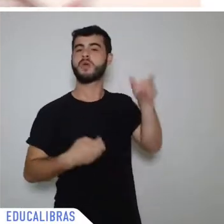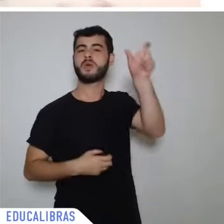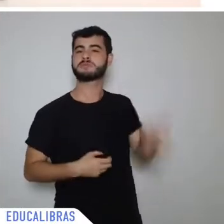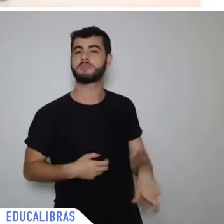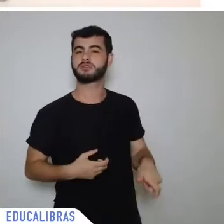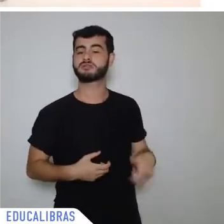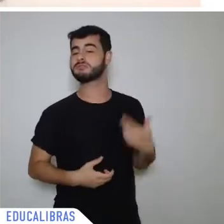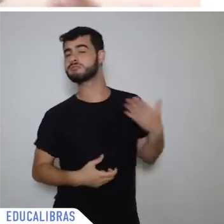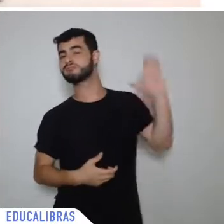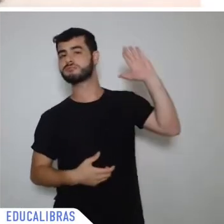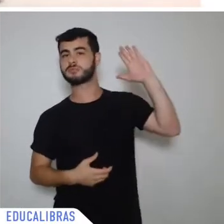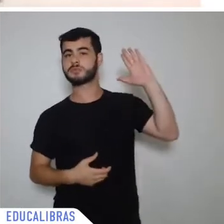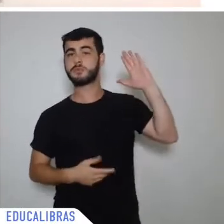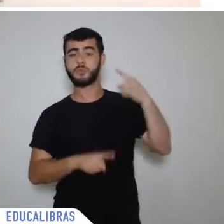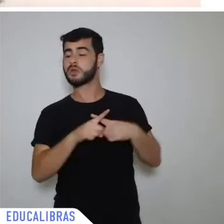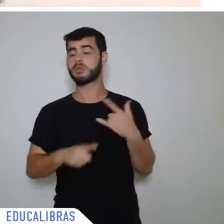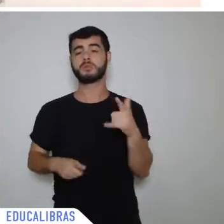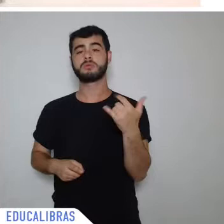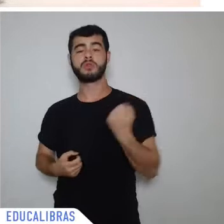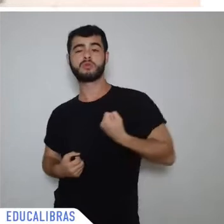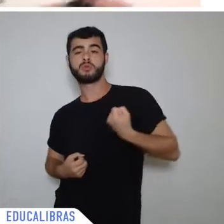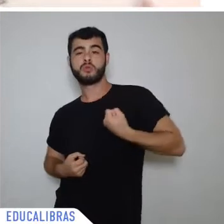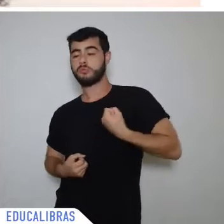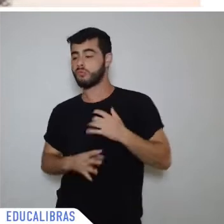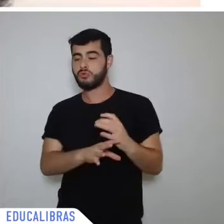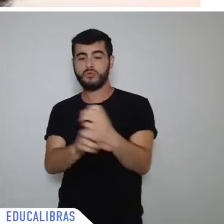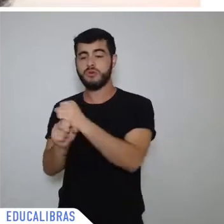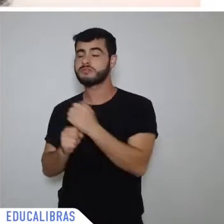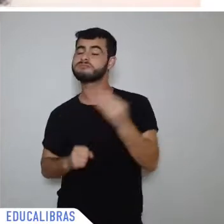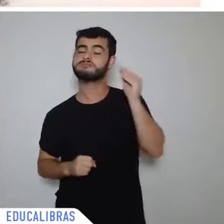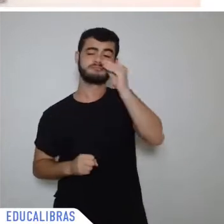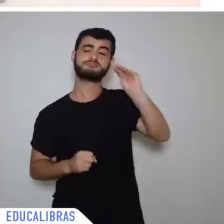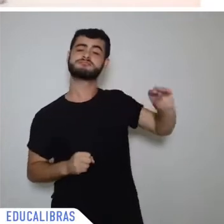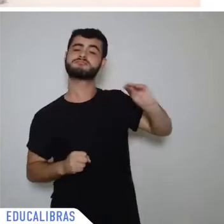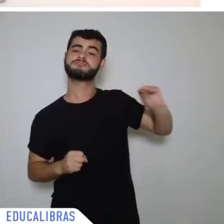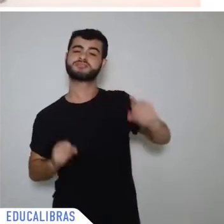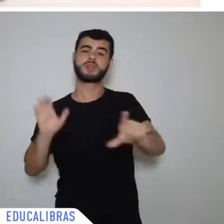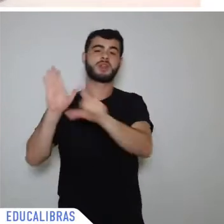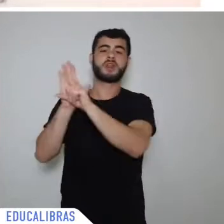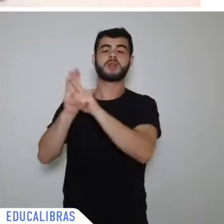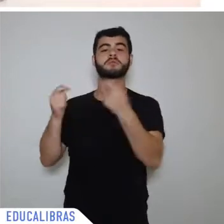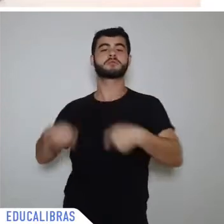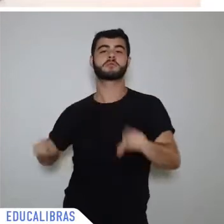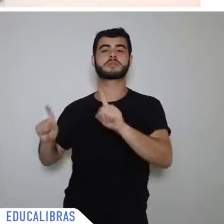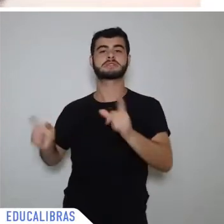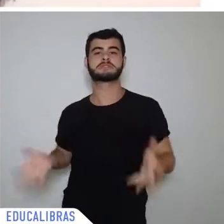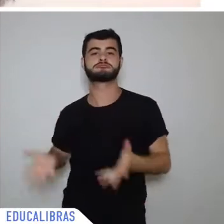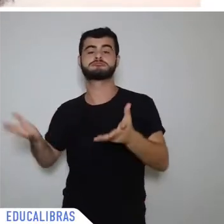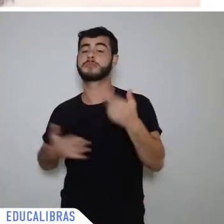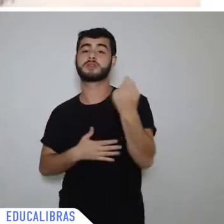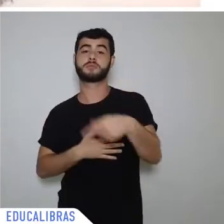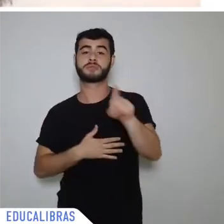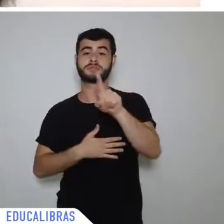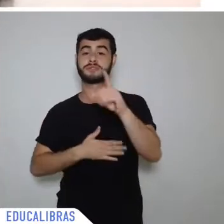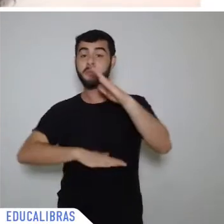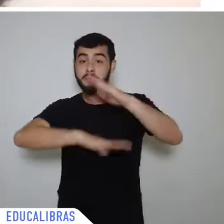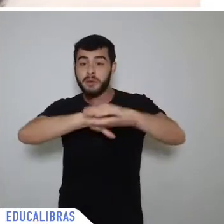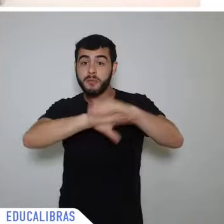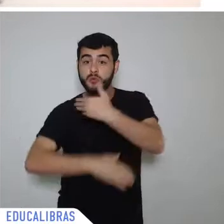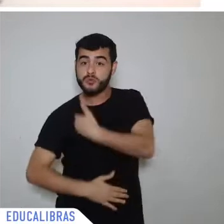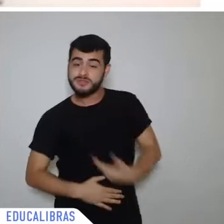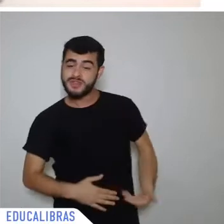is a population we don't recognize, we don't have data, we don't have to debate that. We don't have to debate political